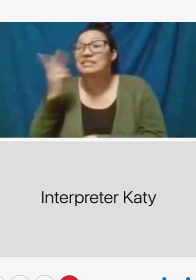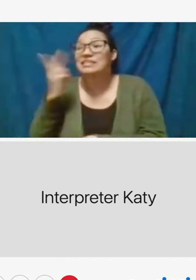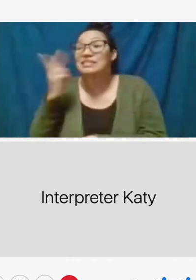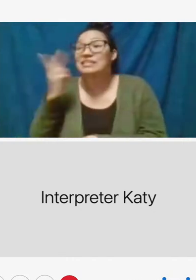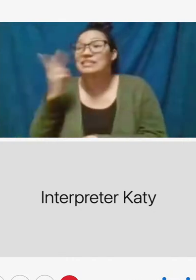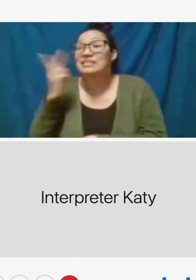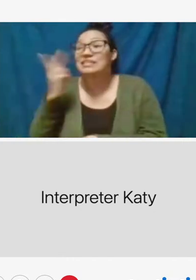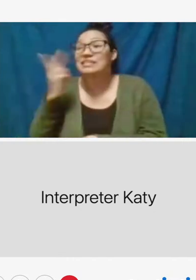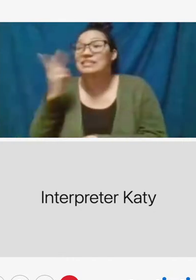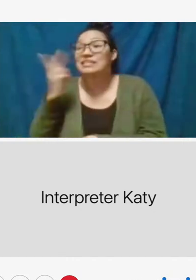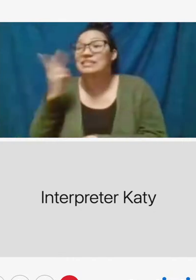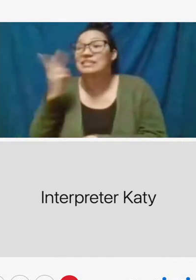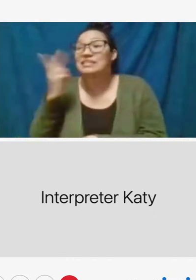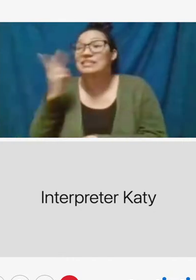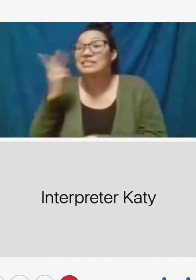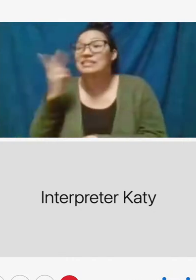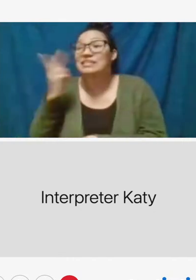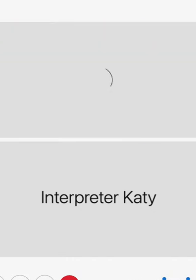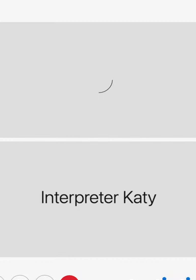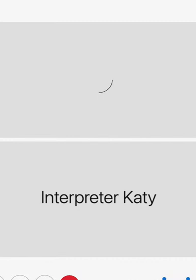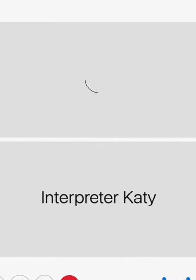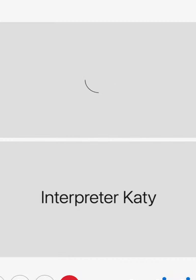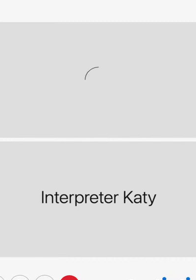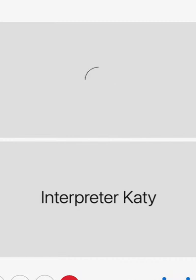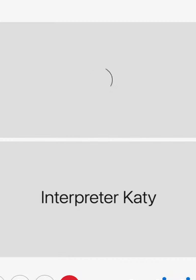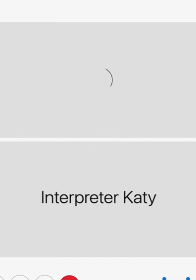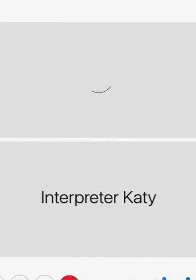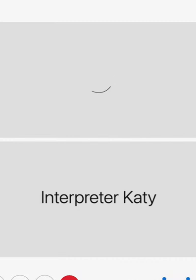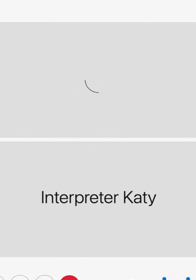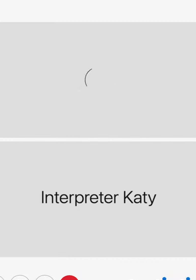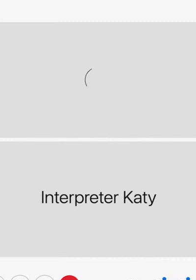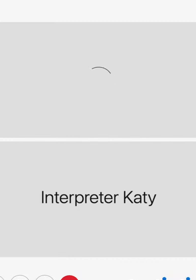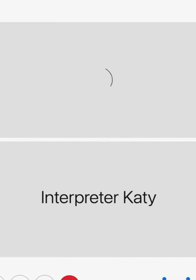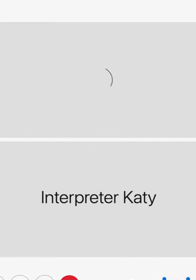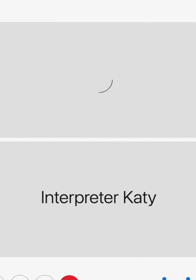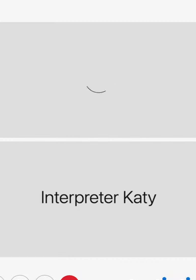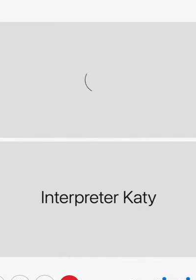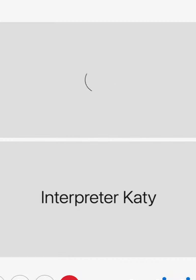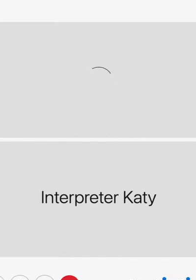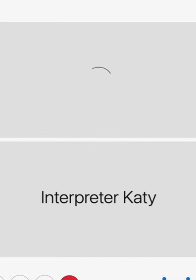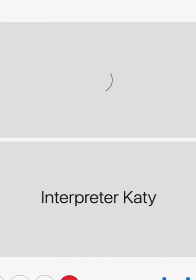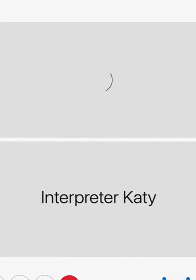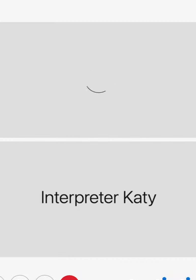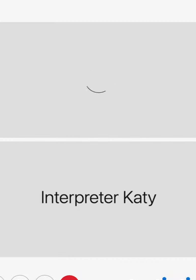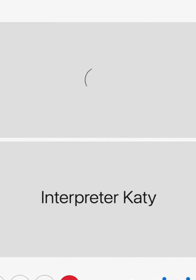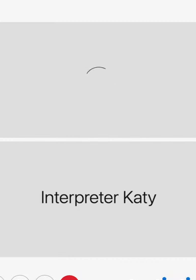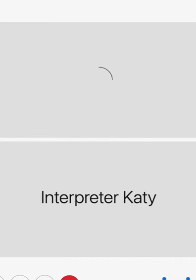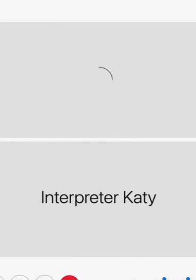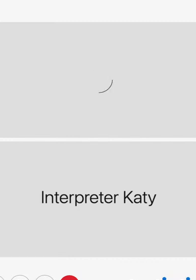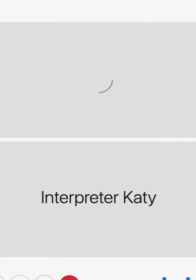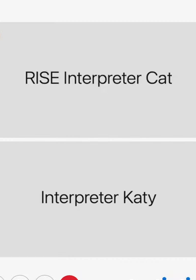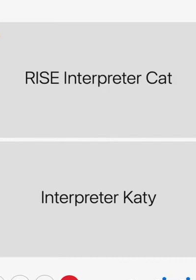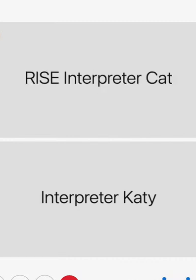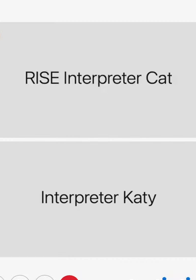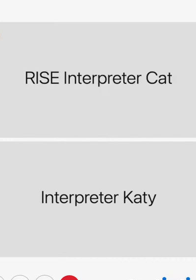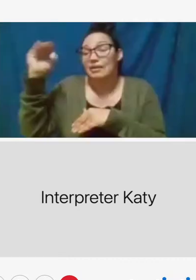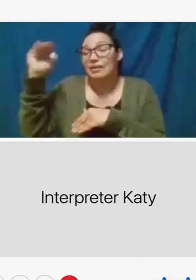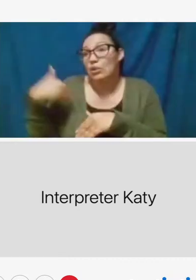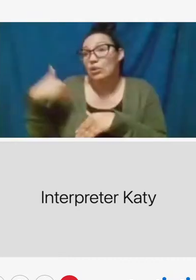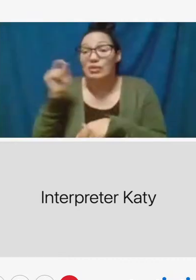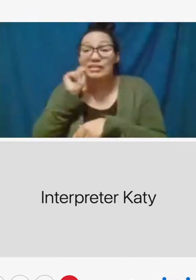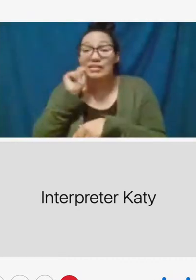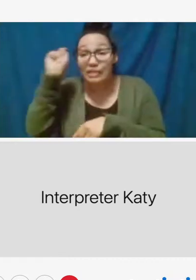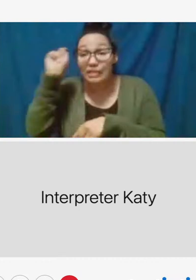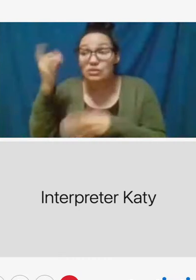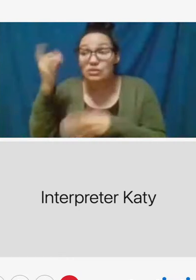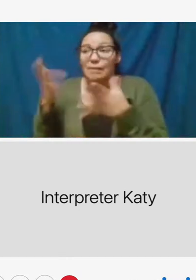we have that I don't know I've not seen data or statistics on on children uh youth teens Etc I imag though there's probably a correlation